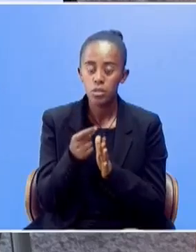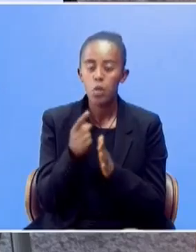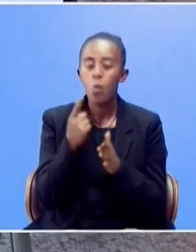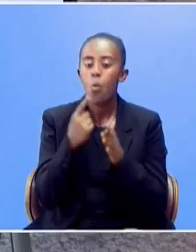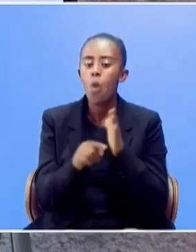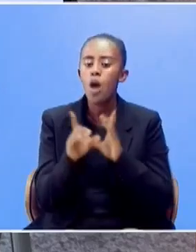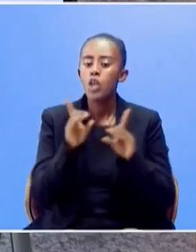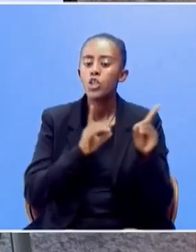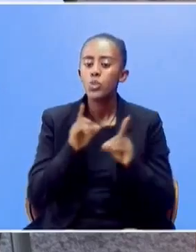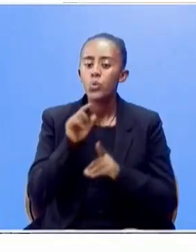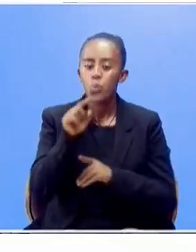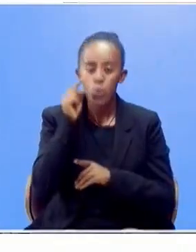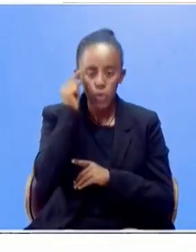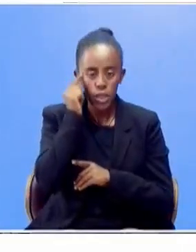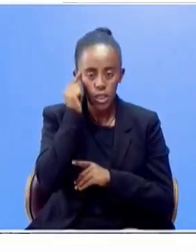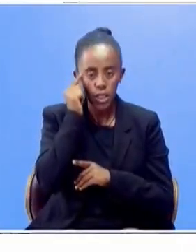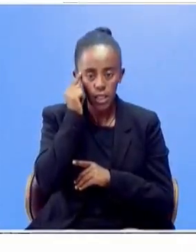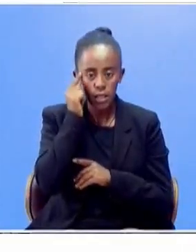you think?